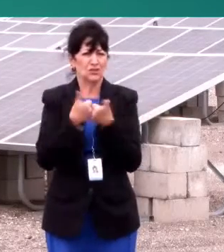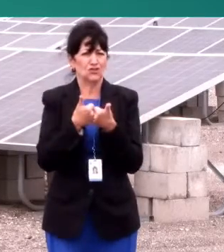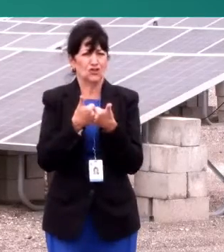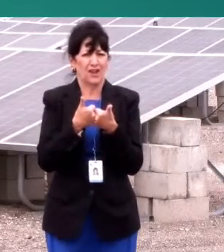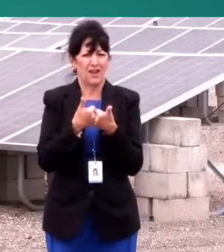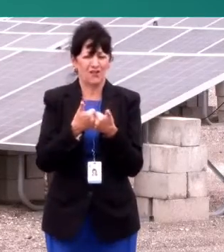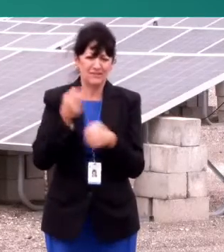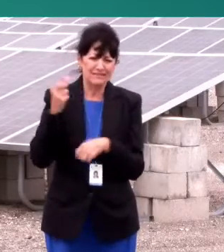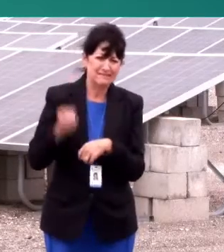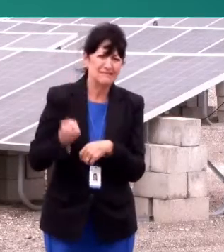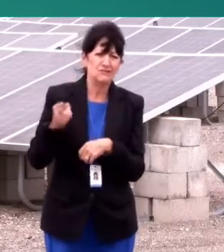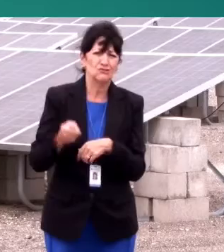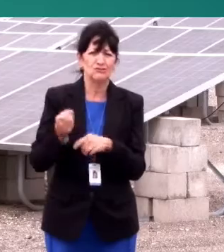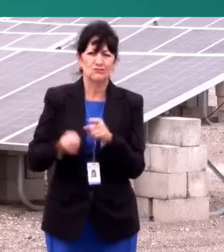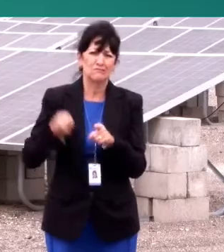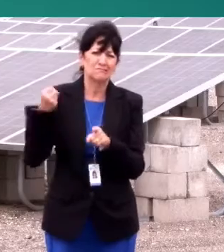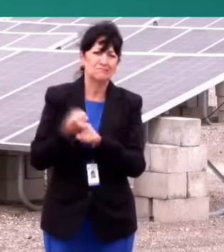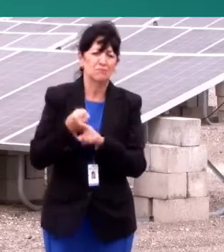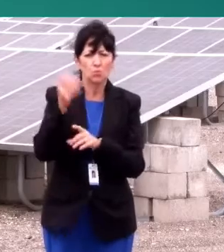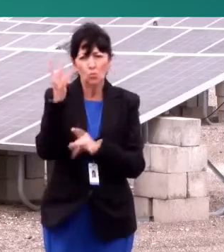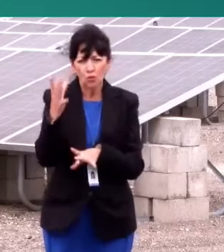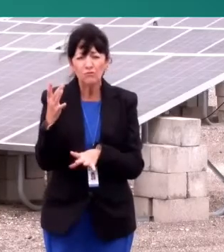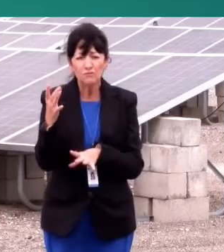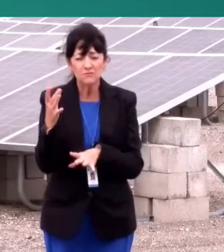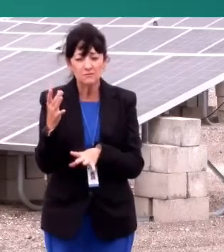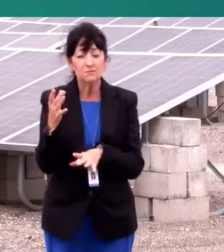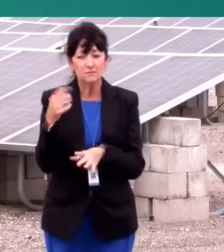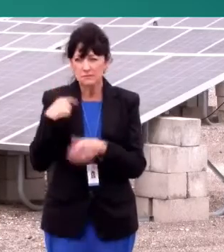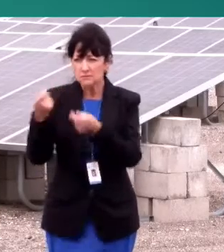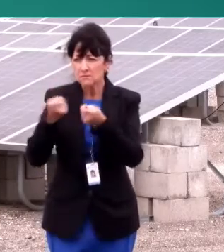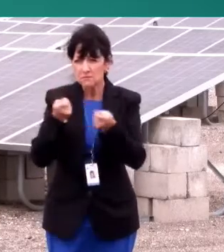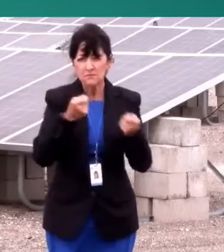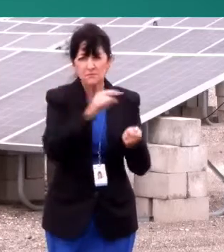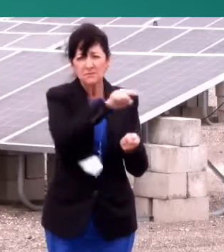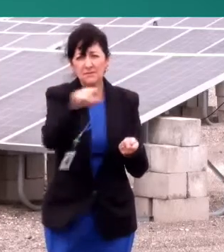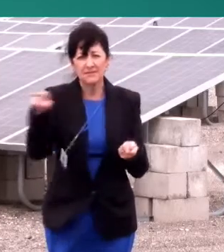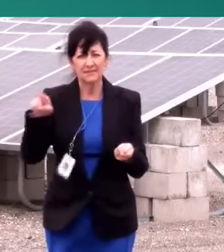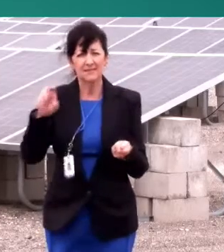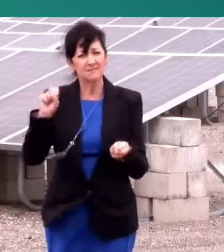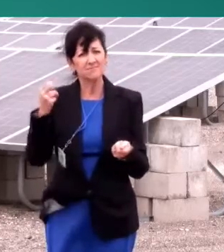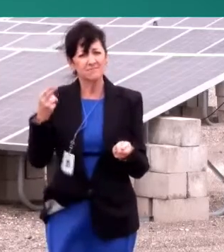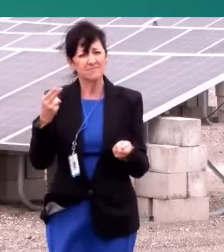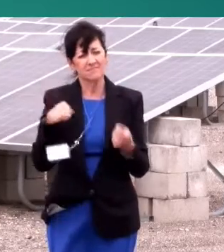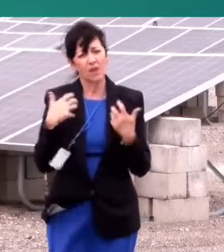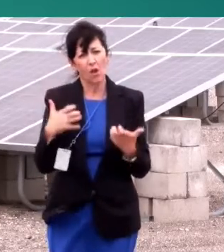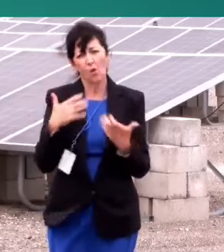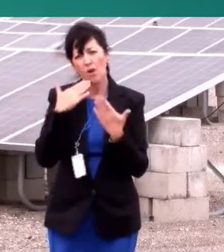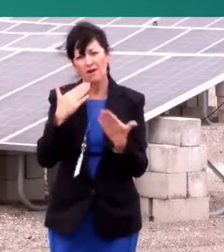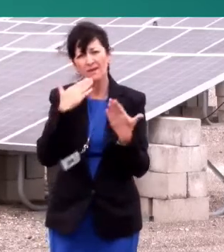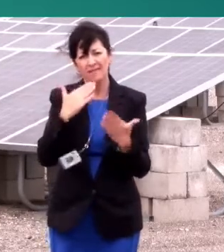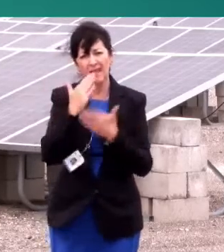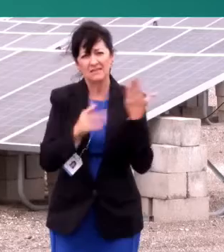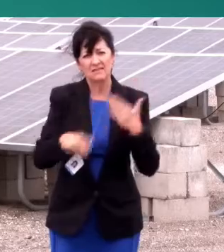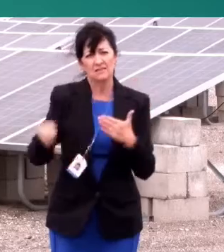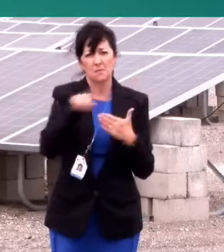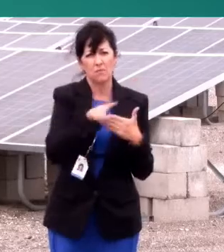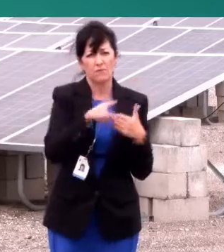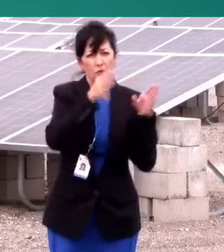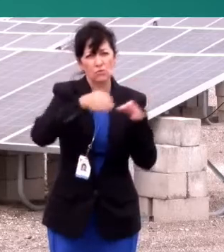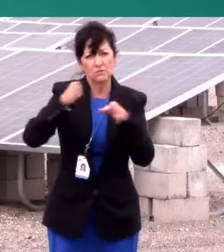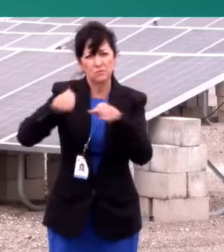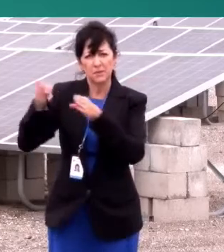and debate across many various stakeholders, and I just wanted to take a moment to thank some of those